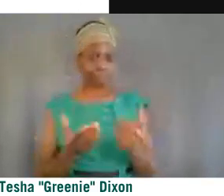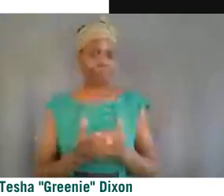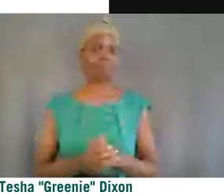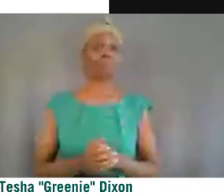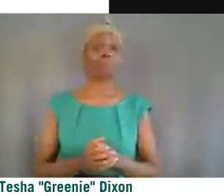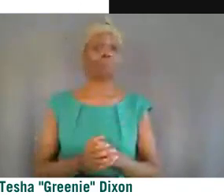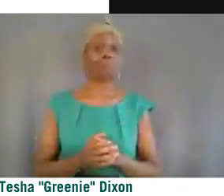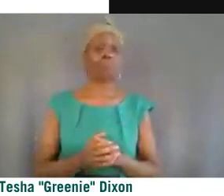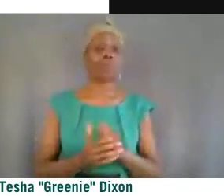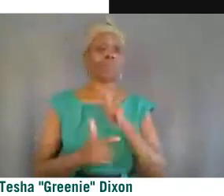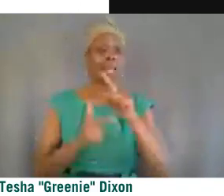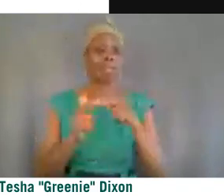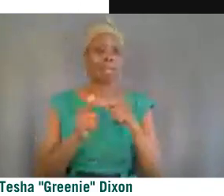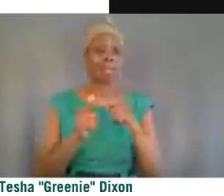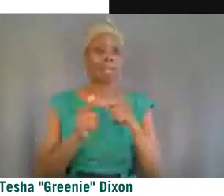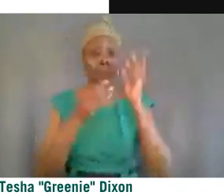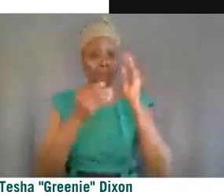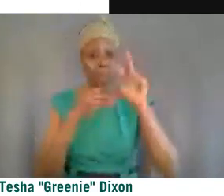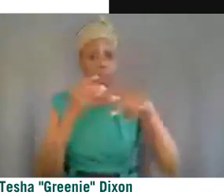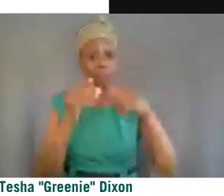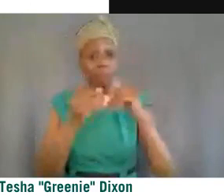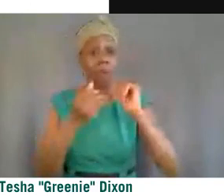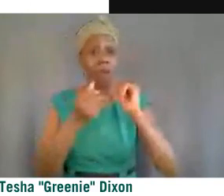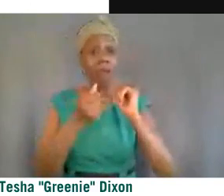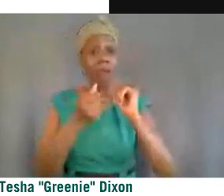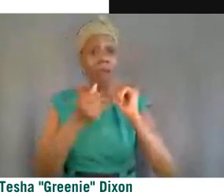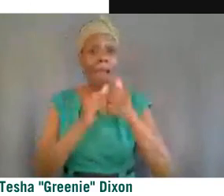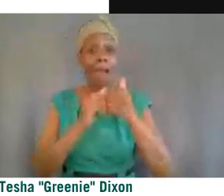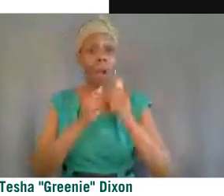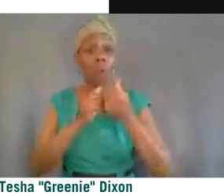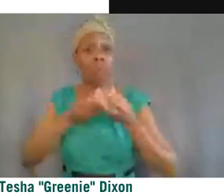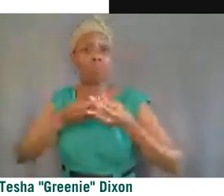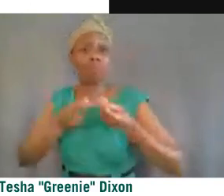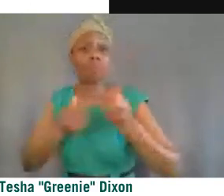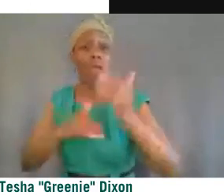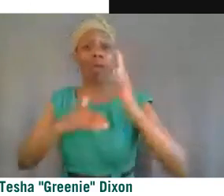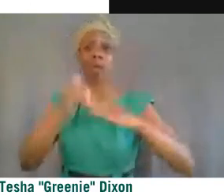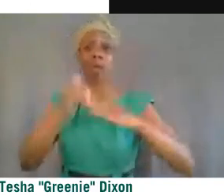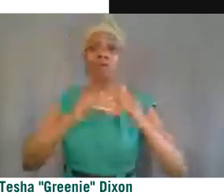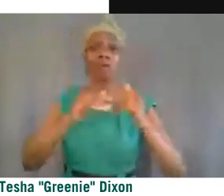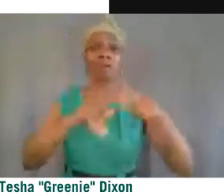And then we think about how efficiently and comfortably they can do that.